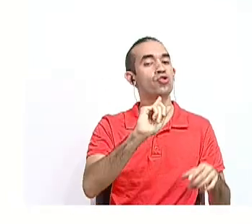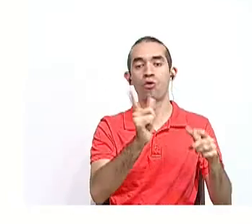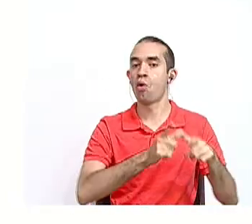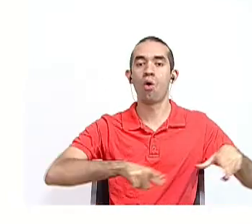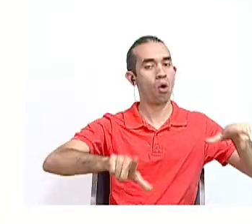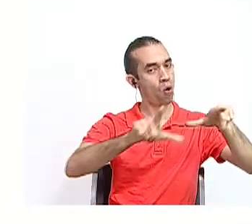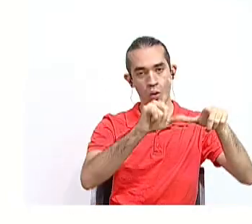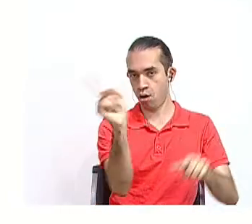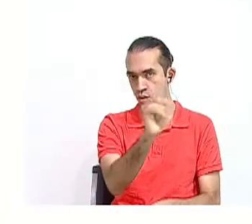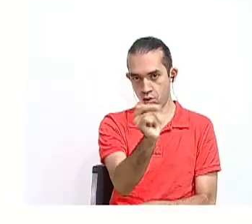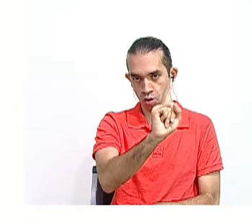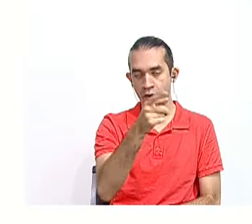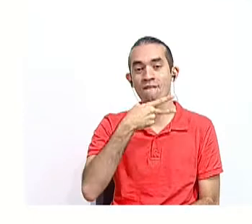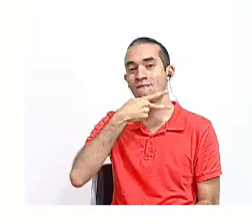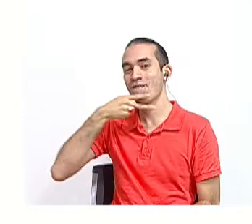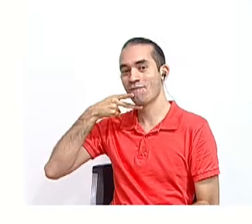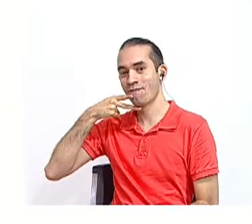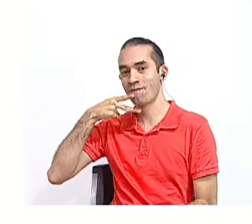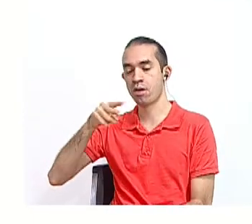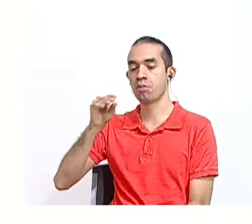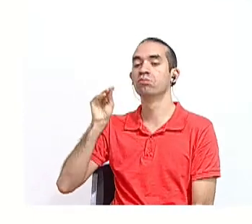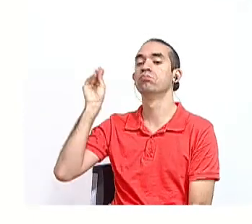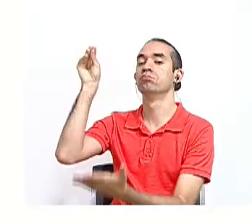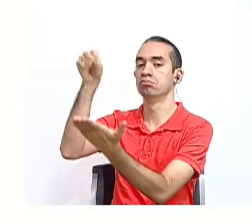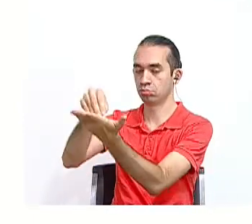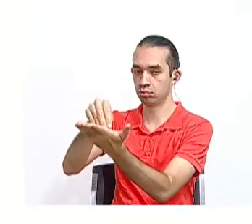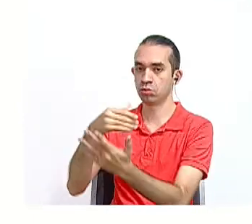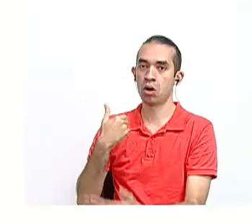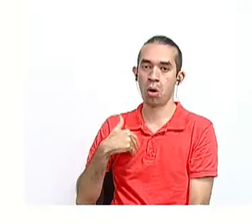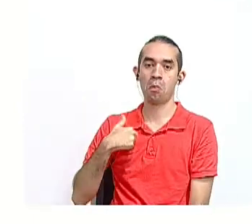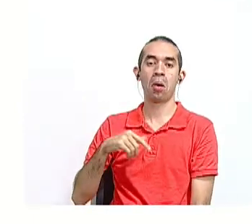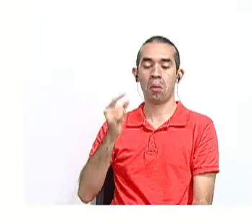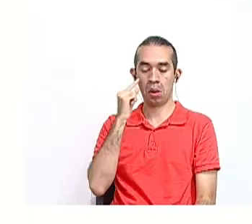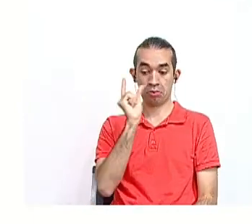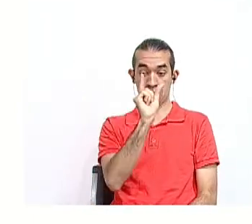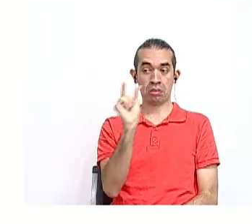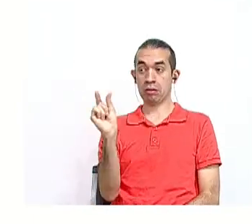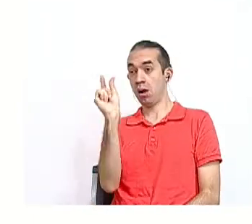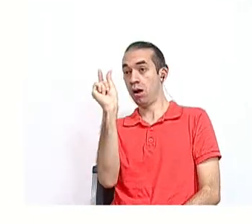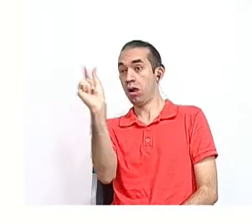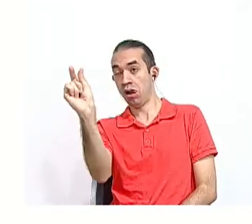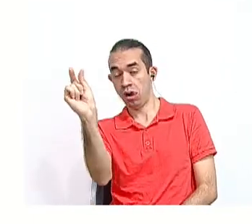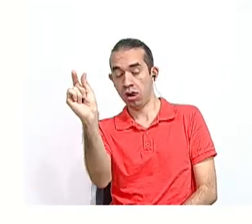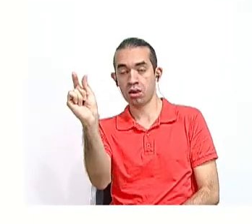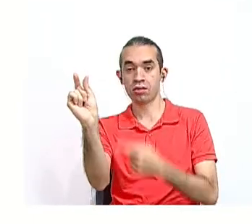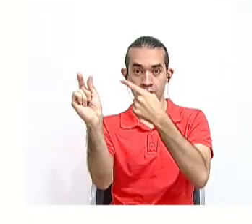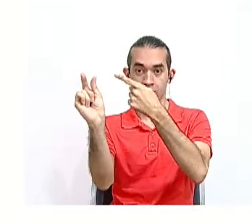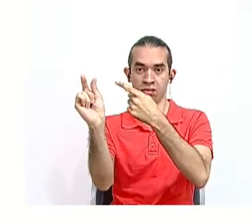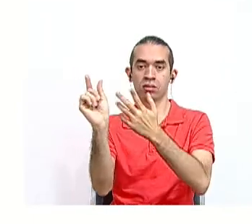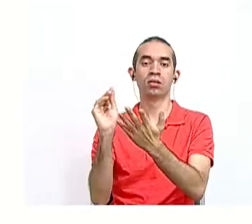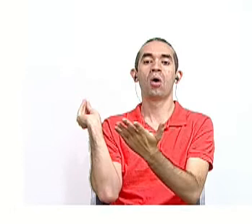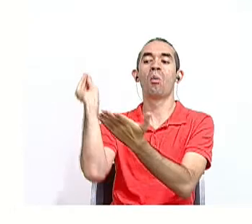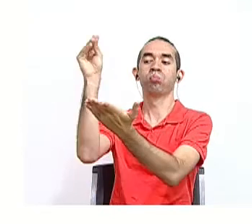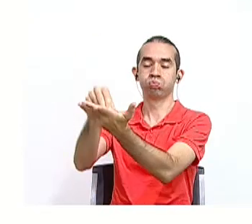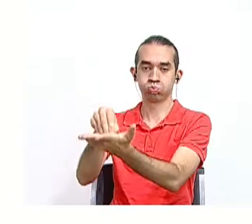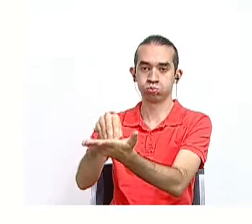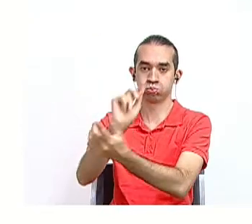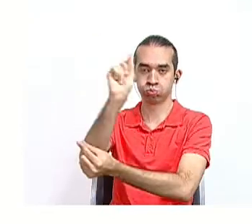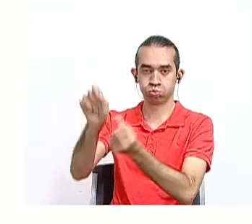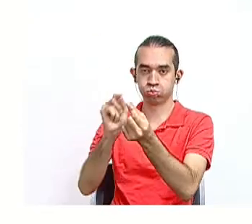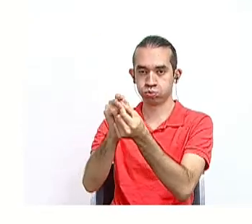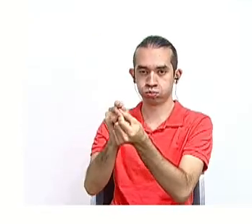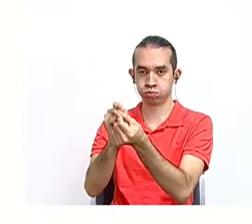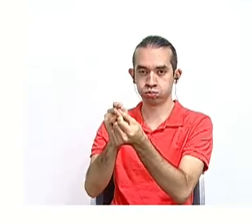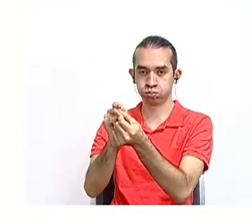you see that in the picture, the man places the star. So place is actually to put in a very